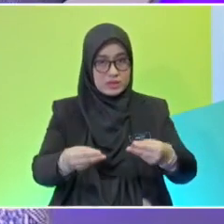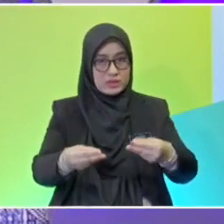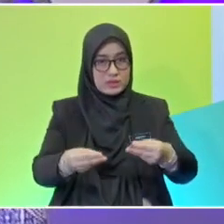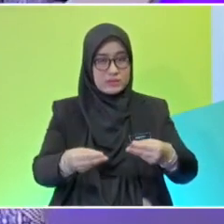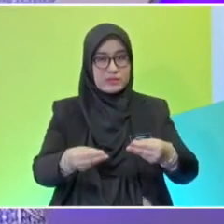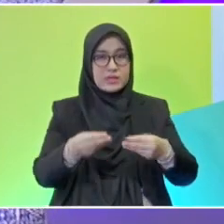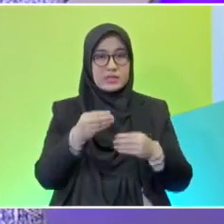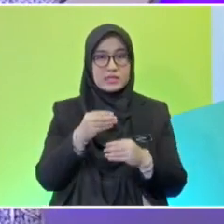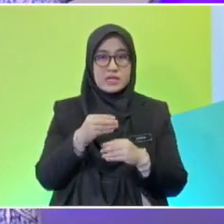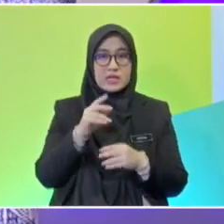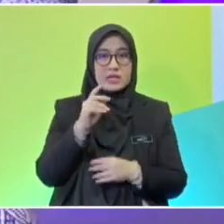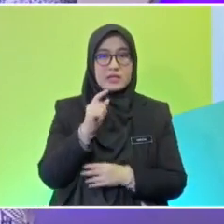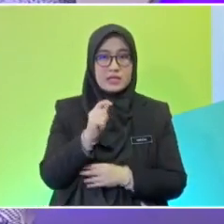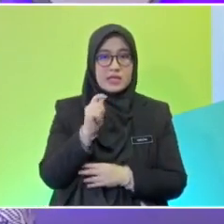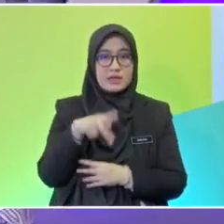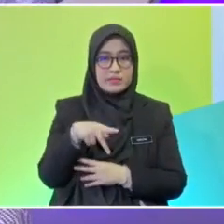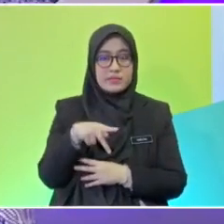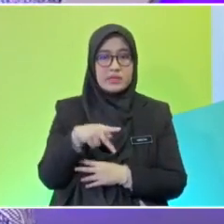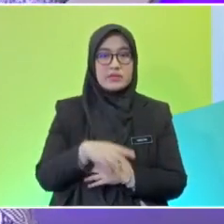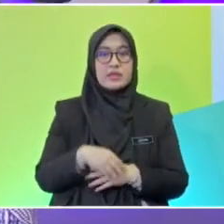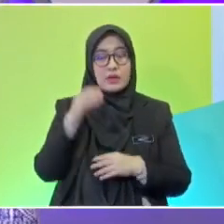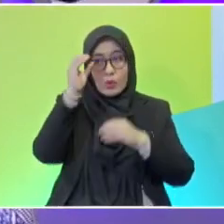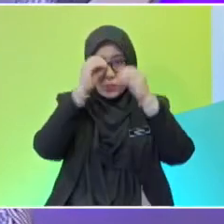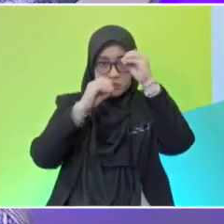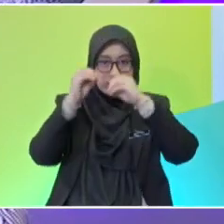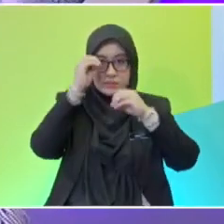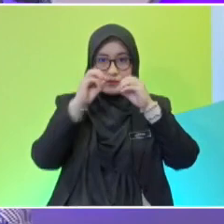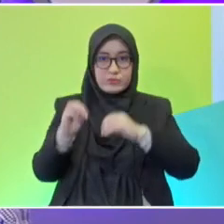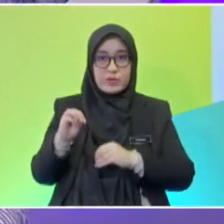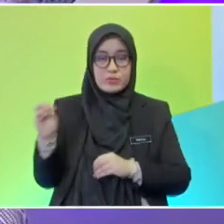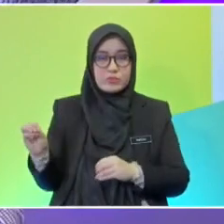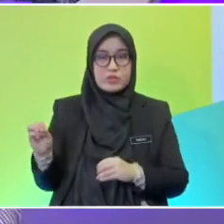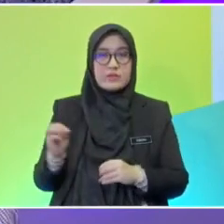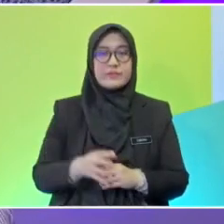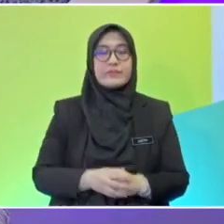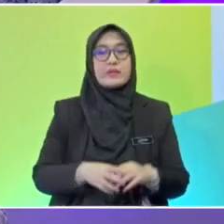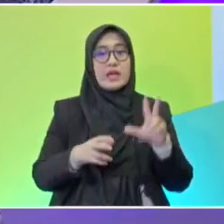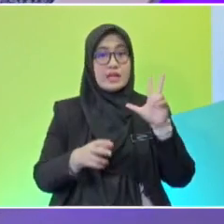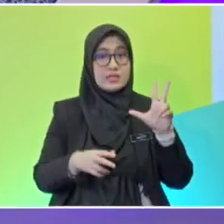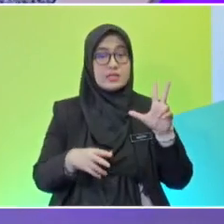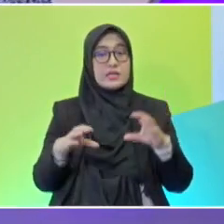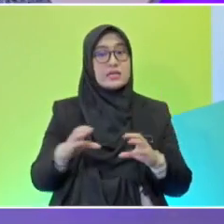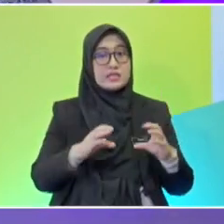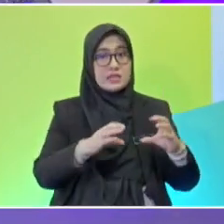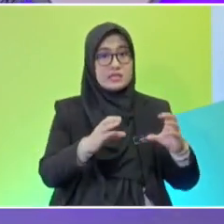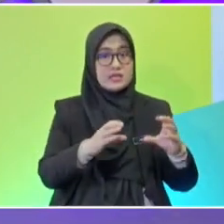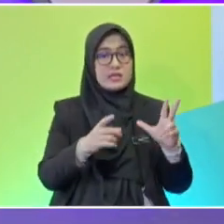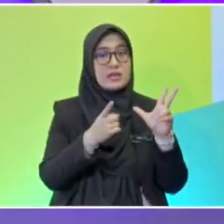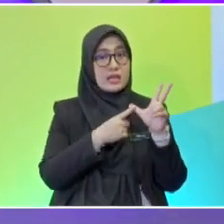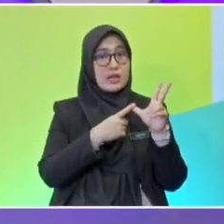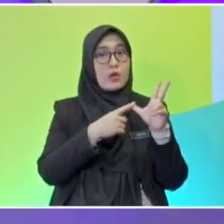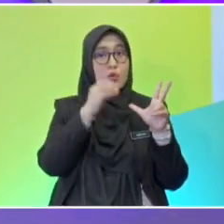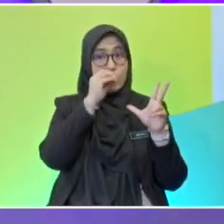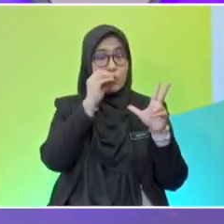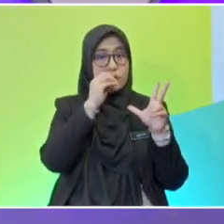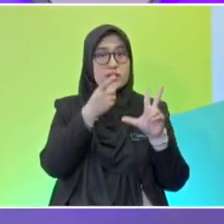done through observation. So overall, we've got 3 ways: oral, written, and observation. Now, I'm going